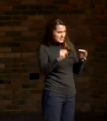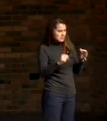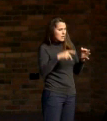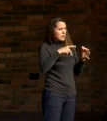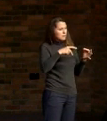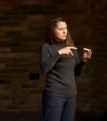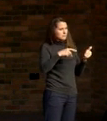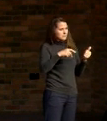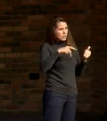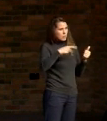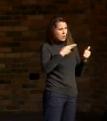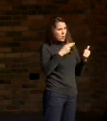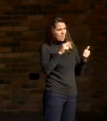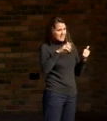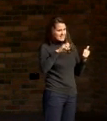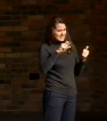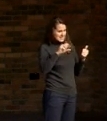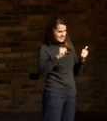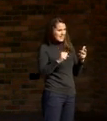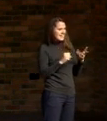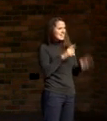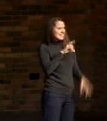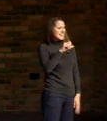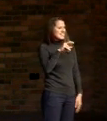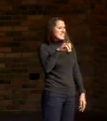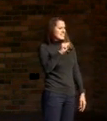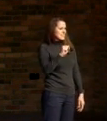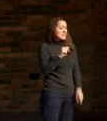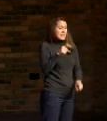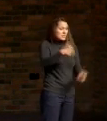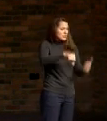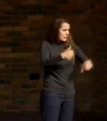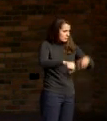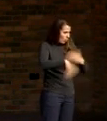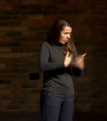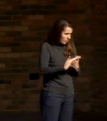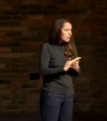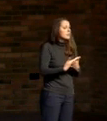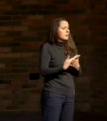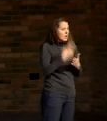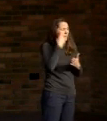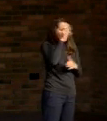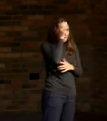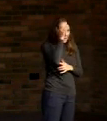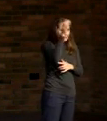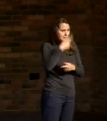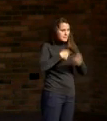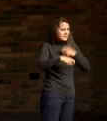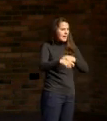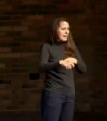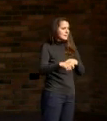Hephaestus, and Dionysius. These he rejected for the concept of